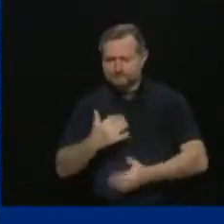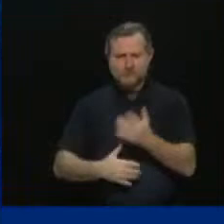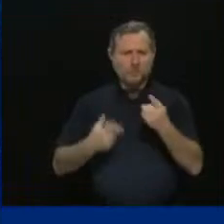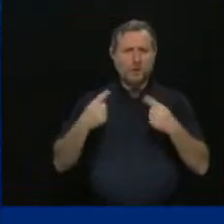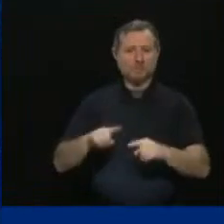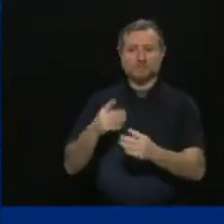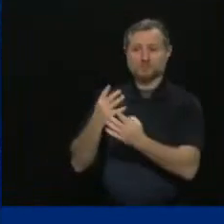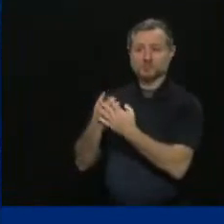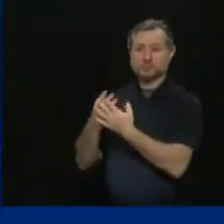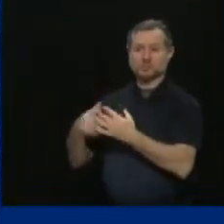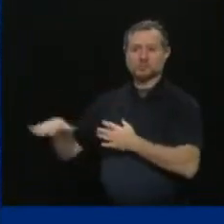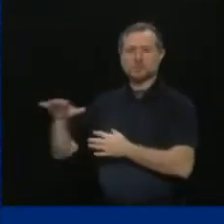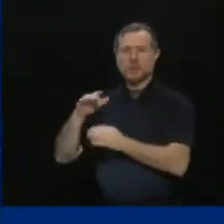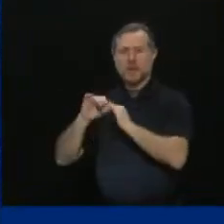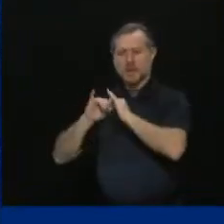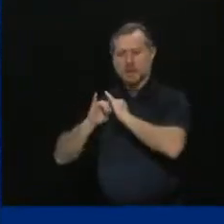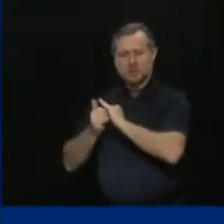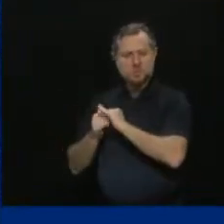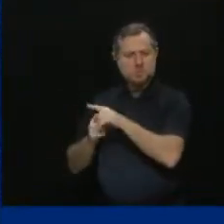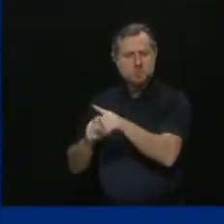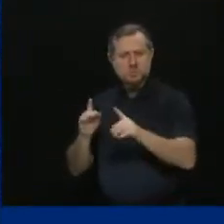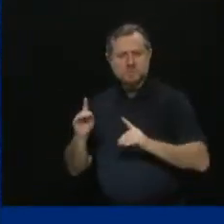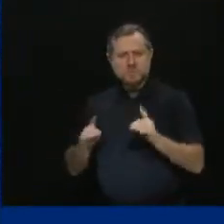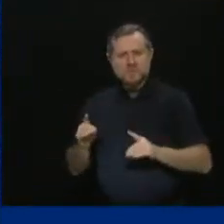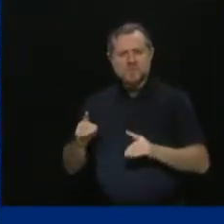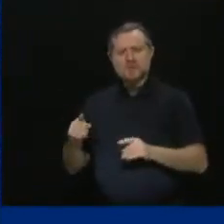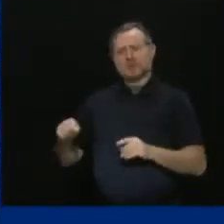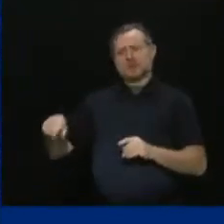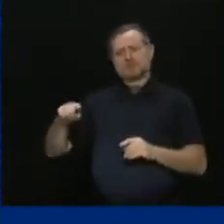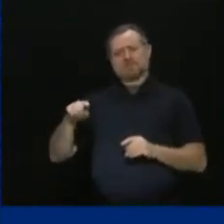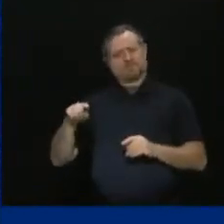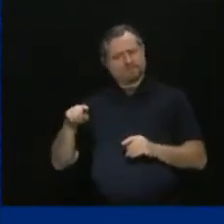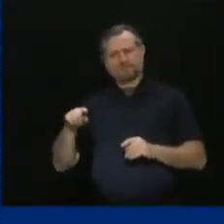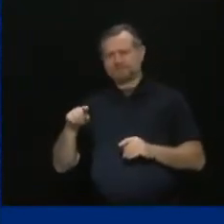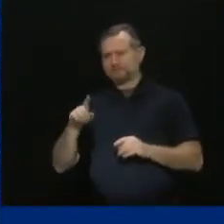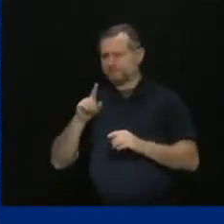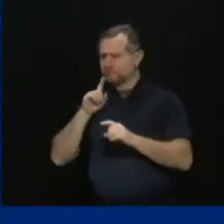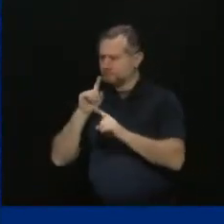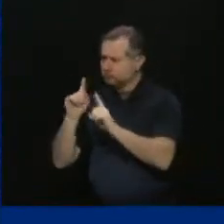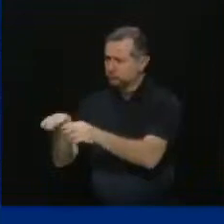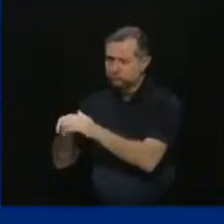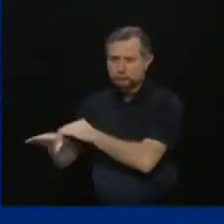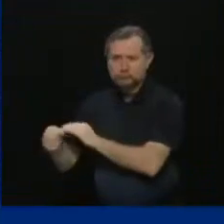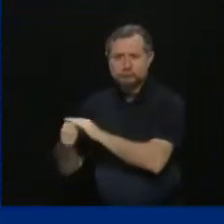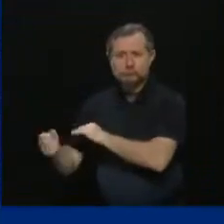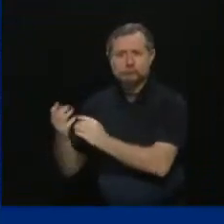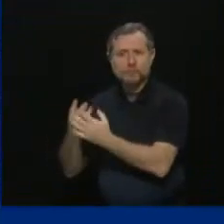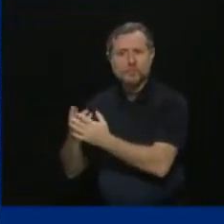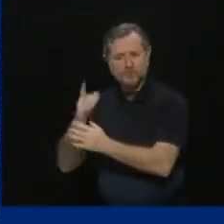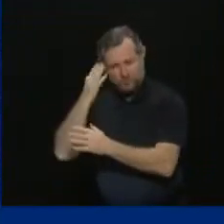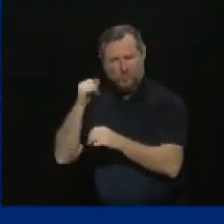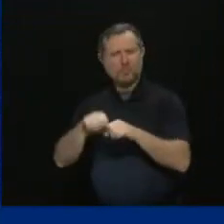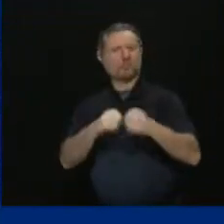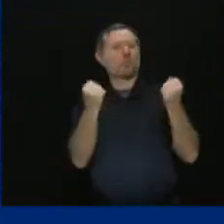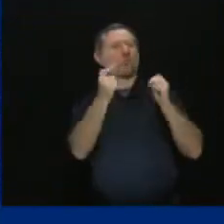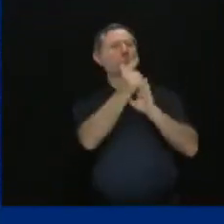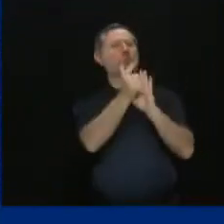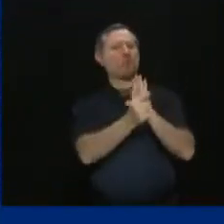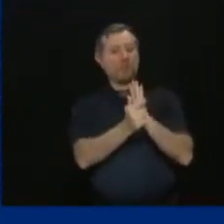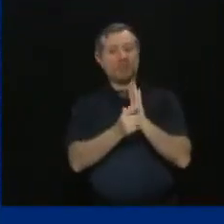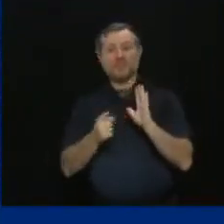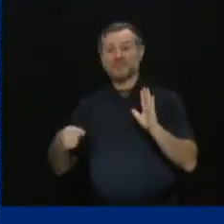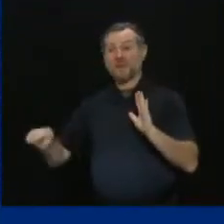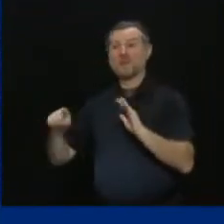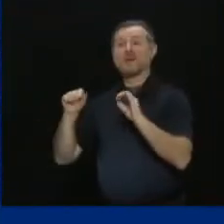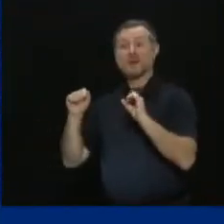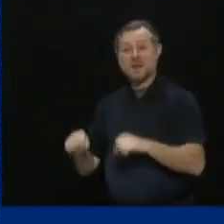people, while they're doing their debt to society for whatever they did, they also can be on a treatment